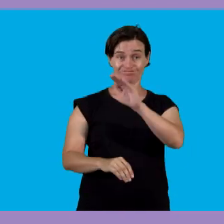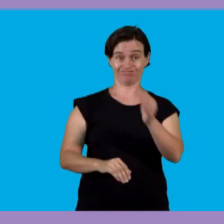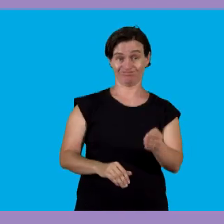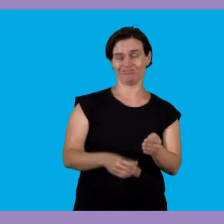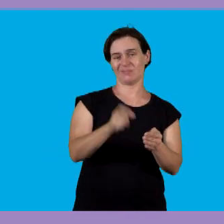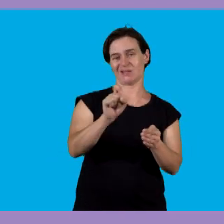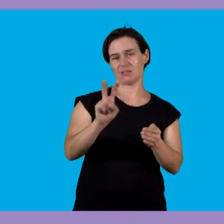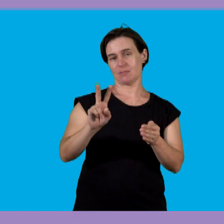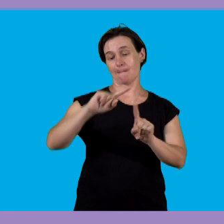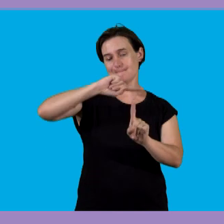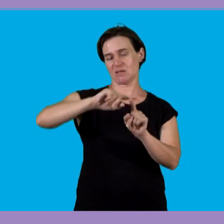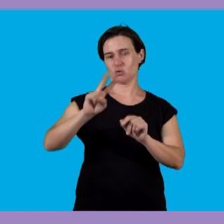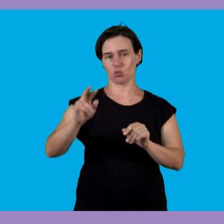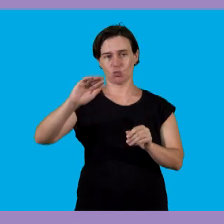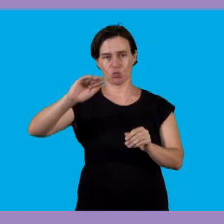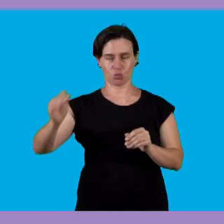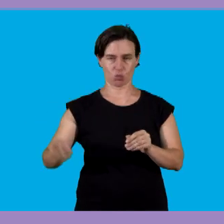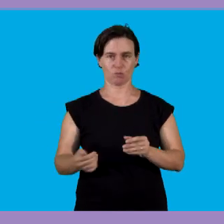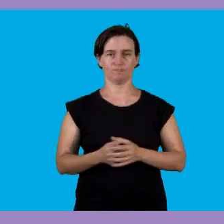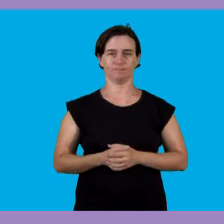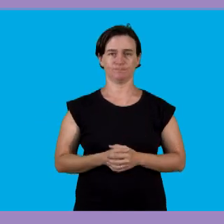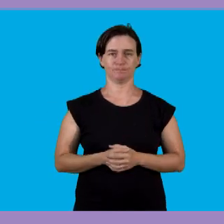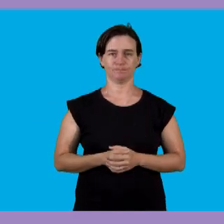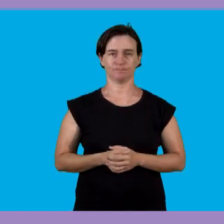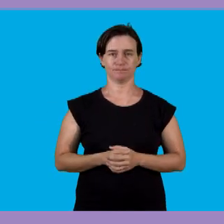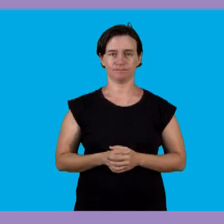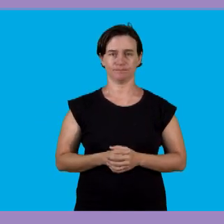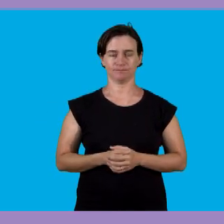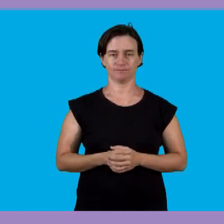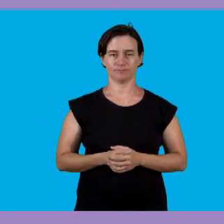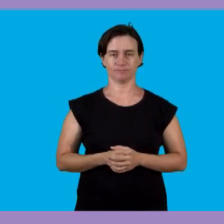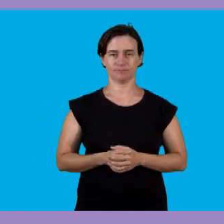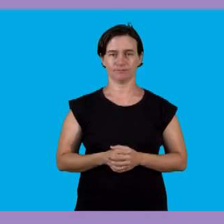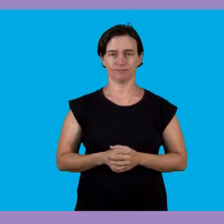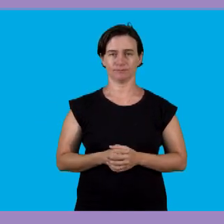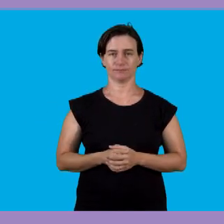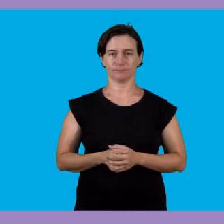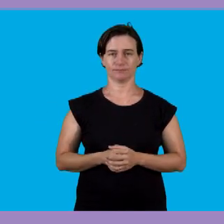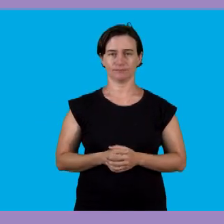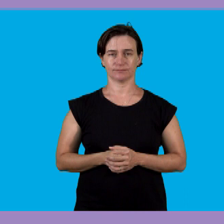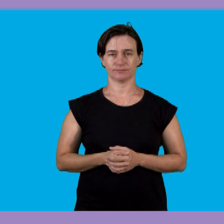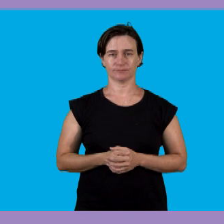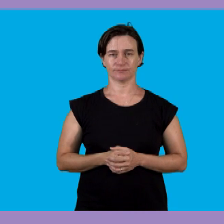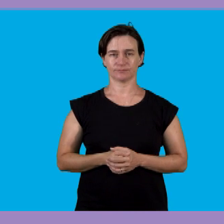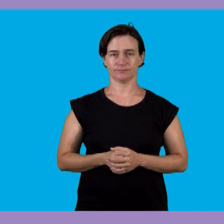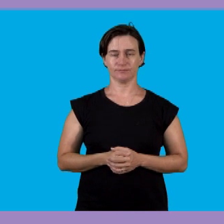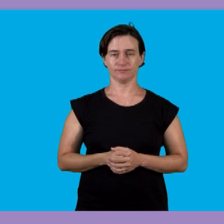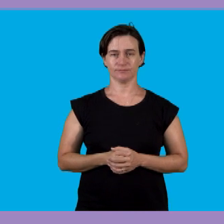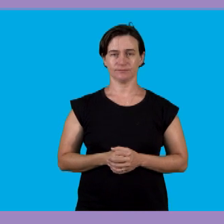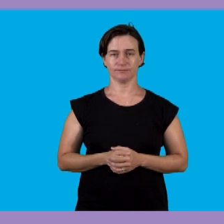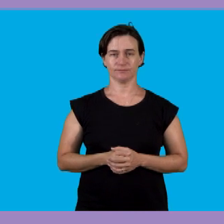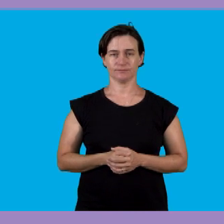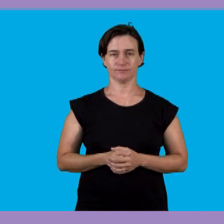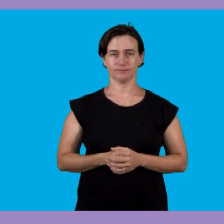4 being multiplied by the sum of a number and 2. So